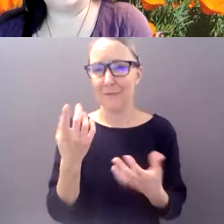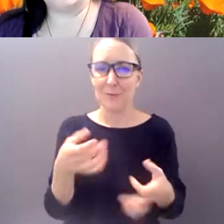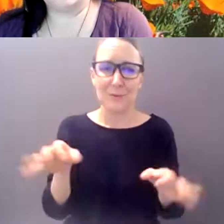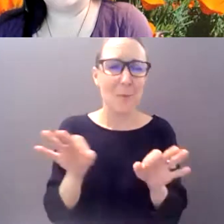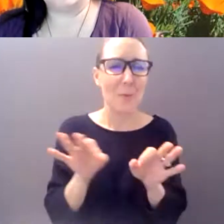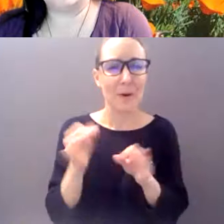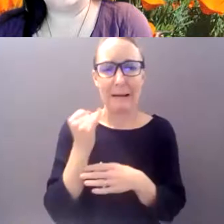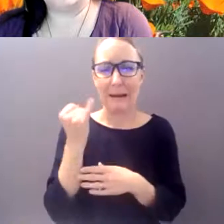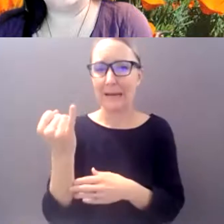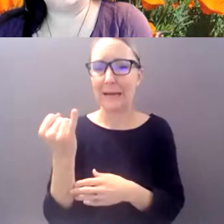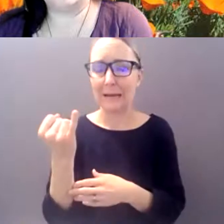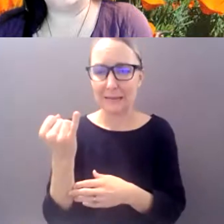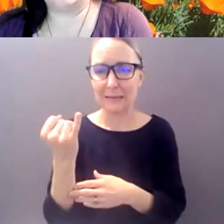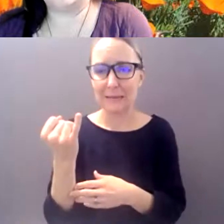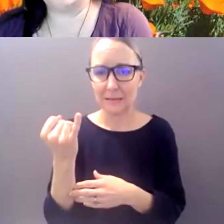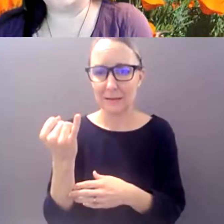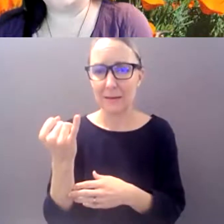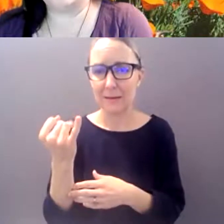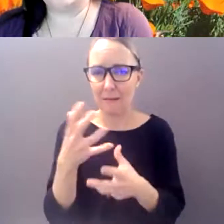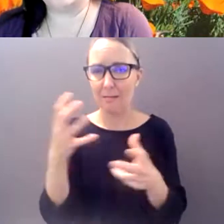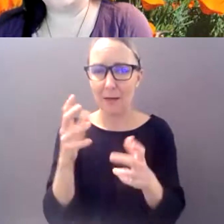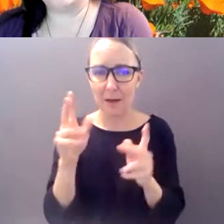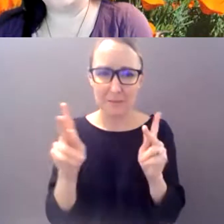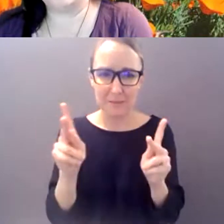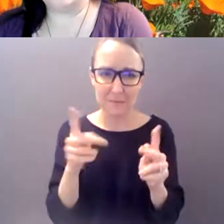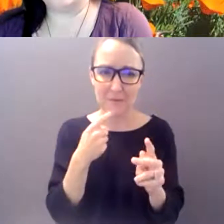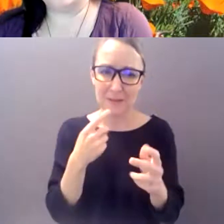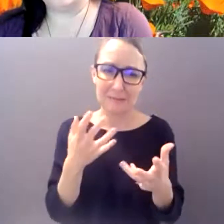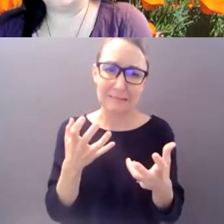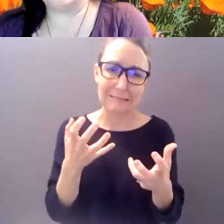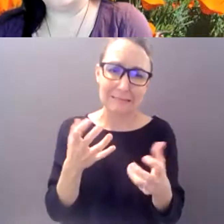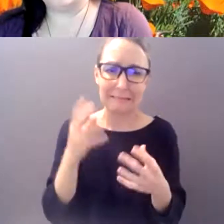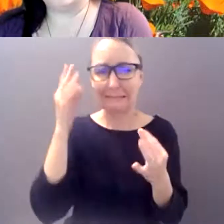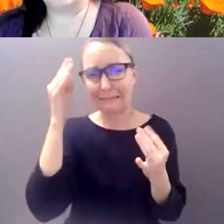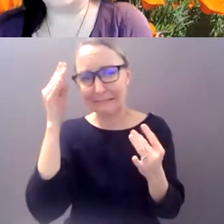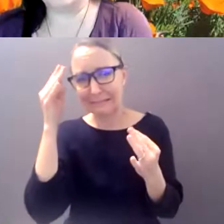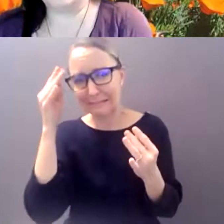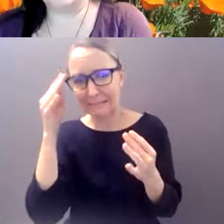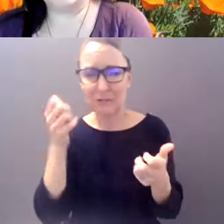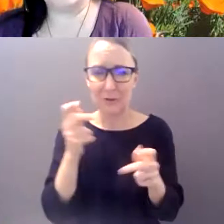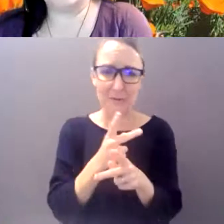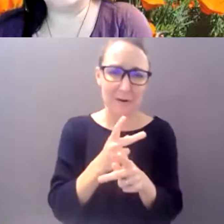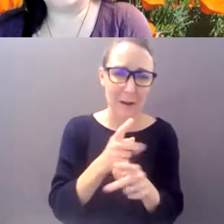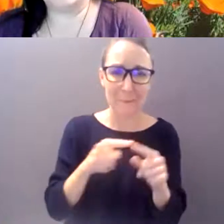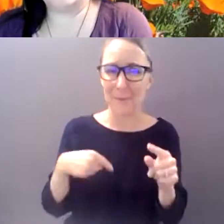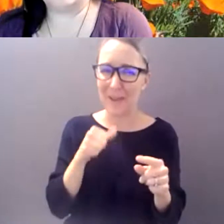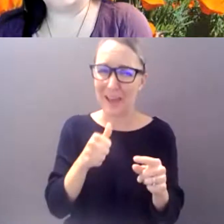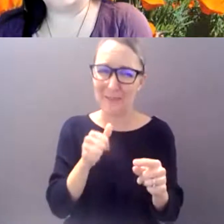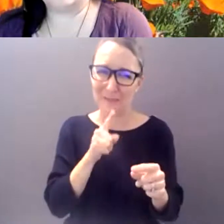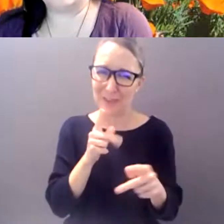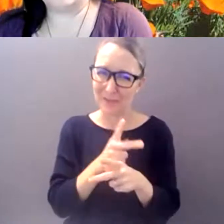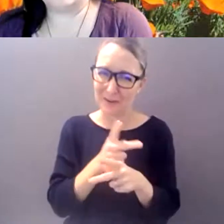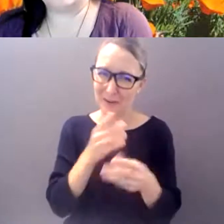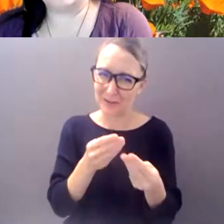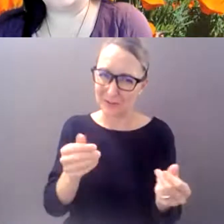ideas that lots of stakeholders have put, a lot of time and thought into. And we haven't quite got there yet, but at the same